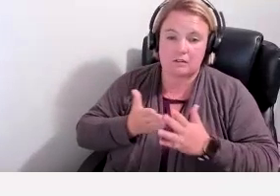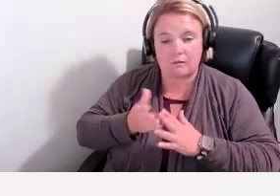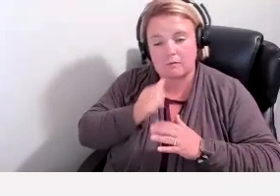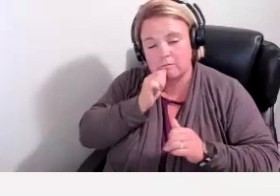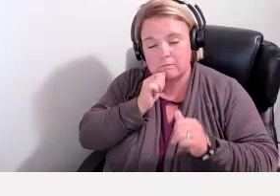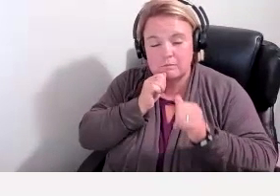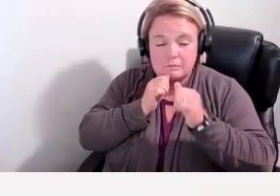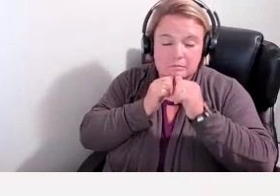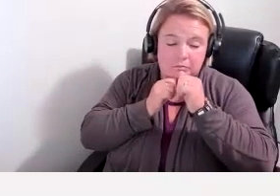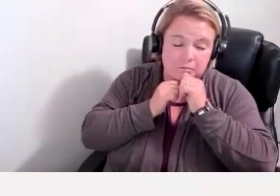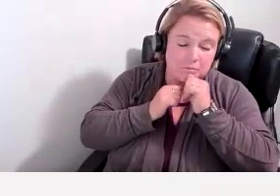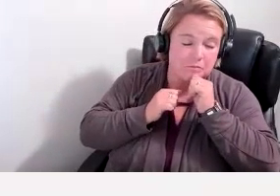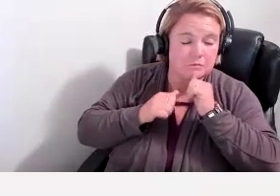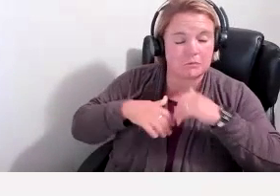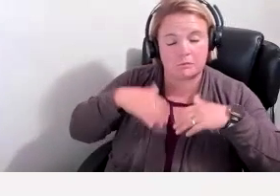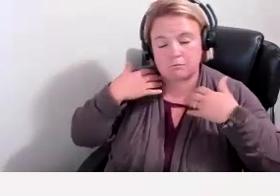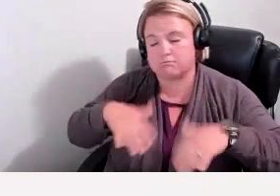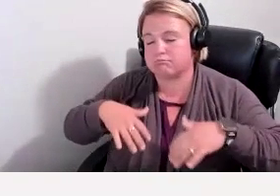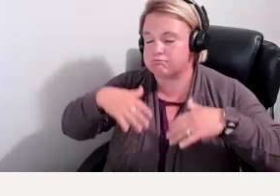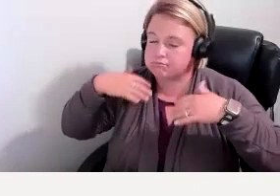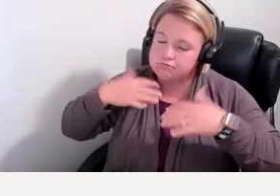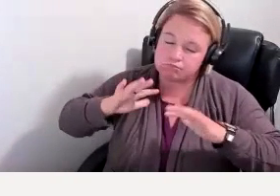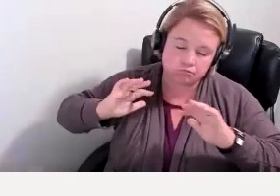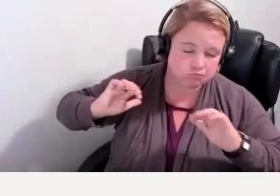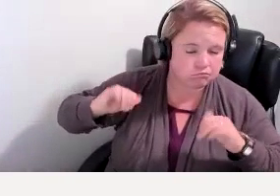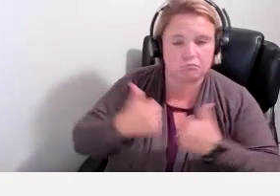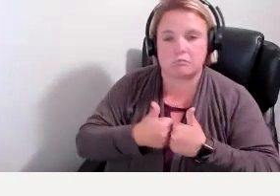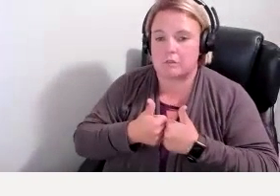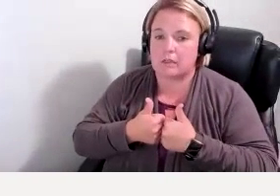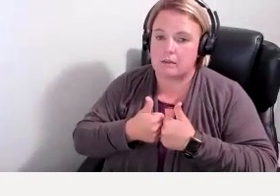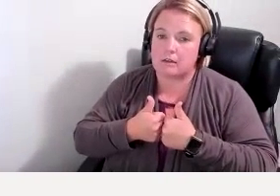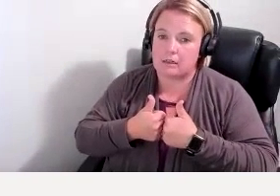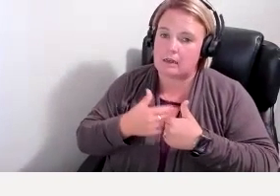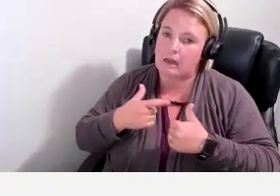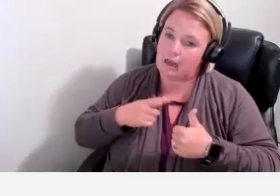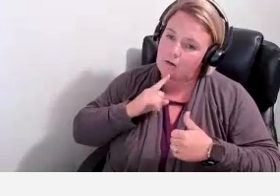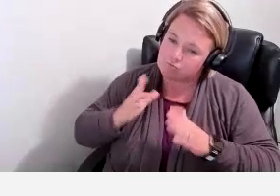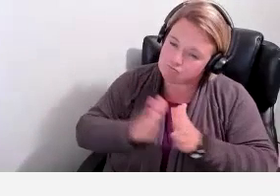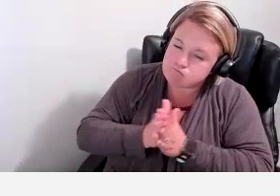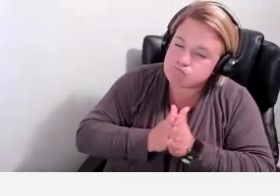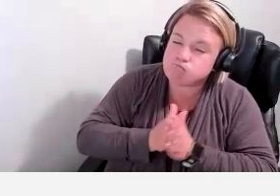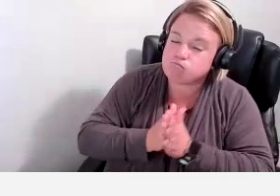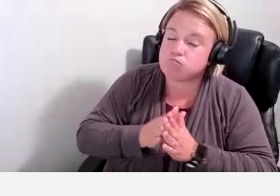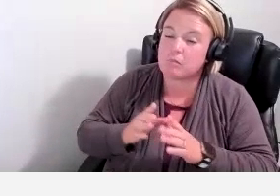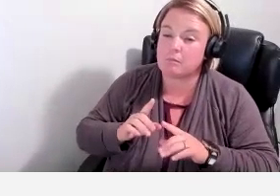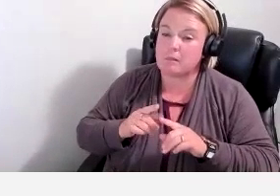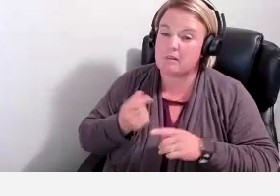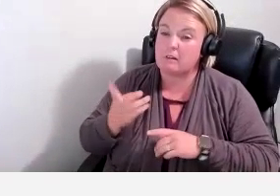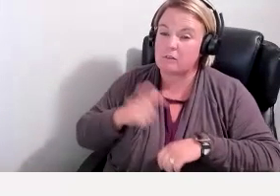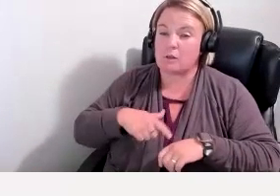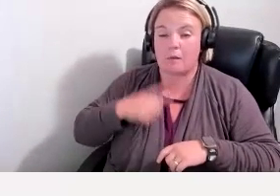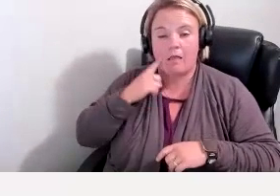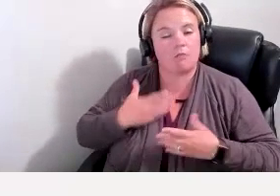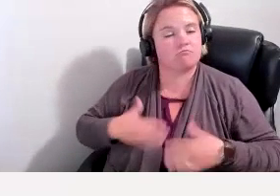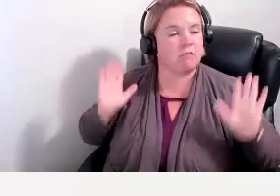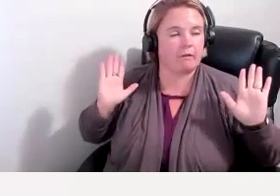me, and it was challenging. I'm a pretty determined person, but a couple of times I'm like, I don't want to do this. No